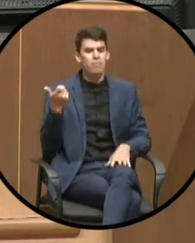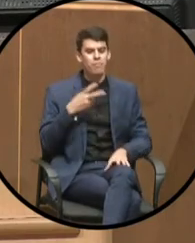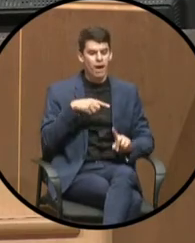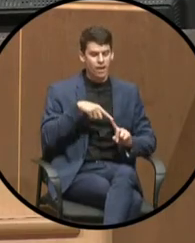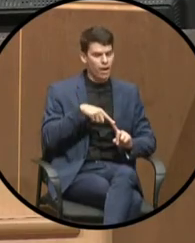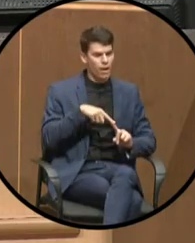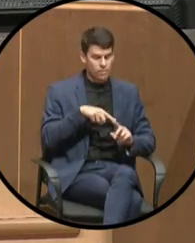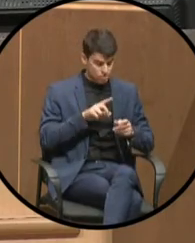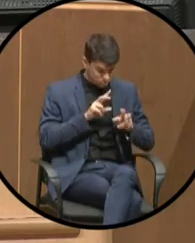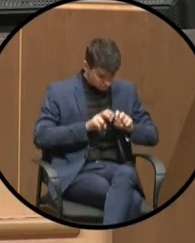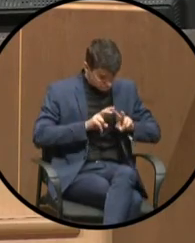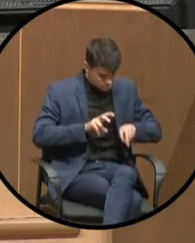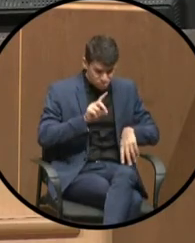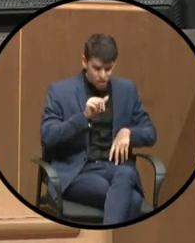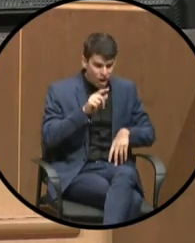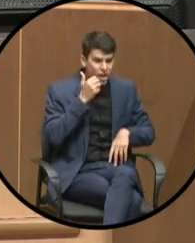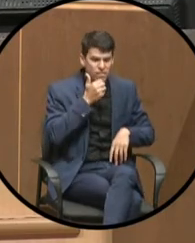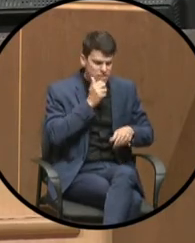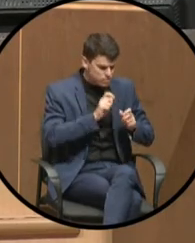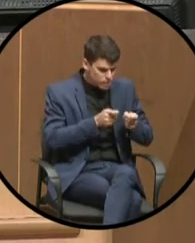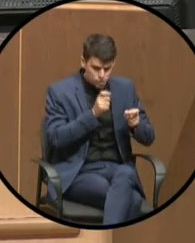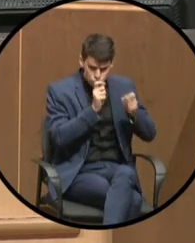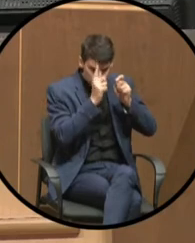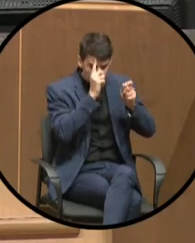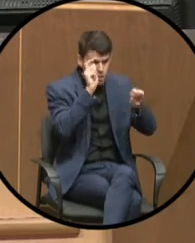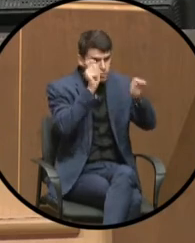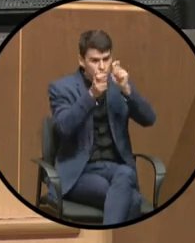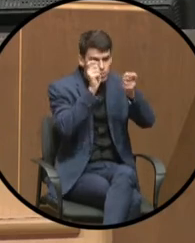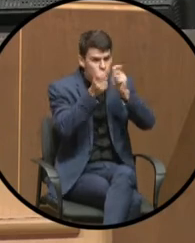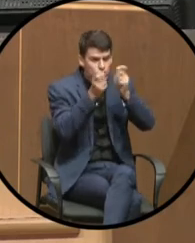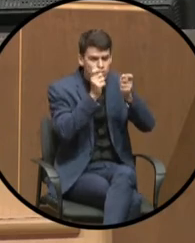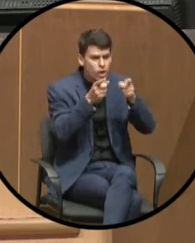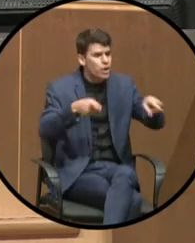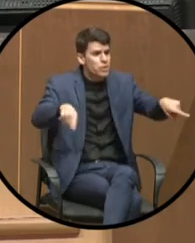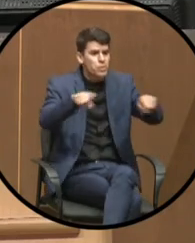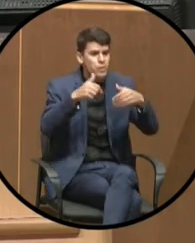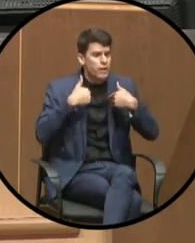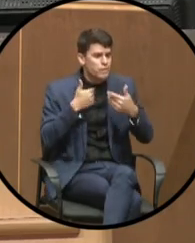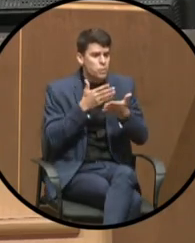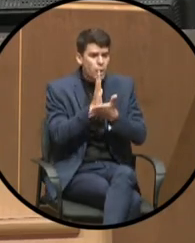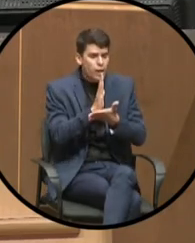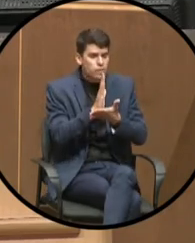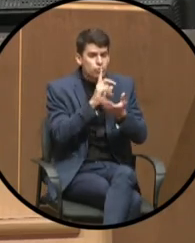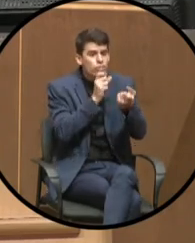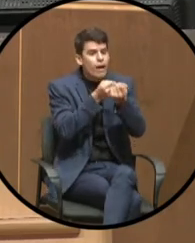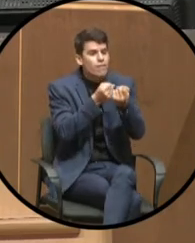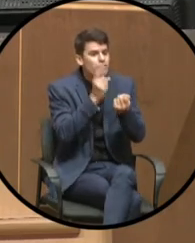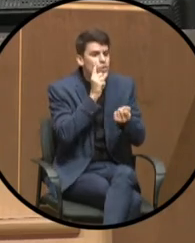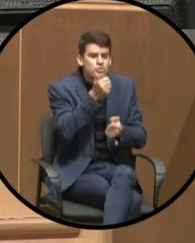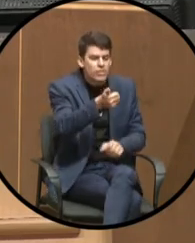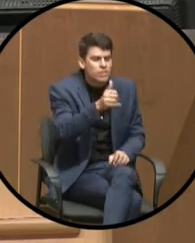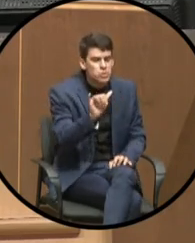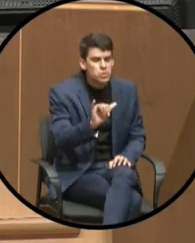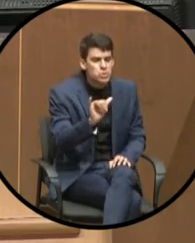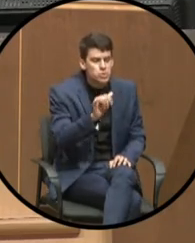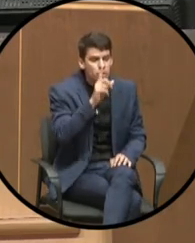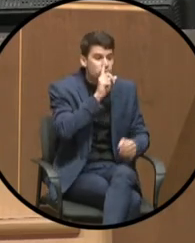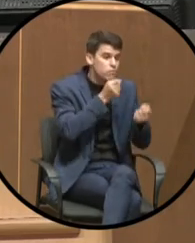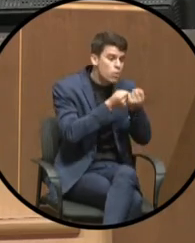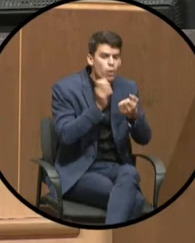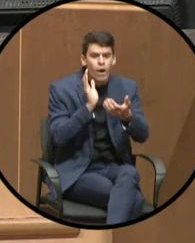and revisit this data every single day. And you reserve the right to advocate fiercely for or